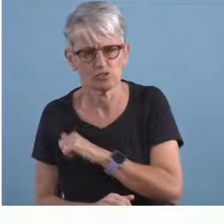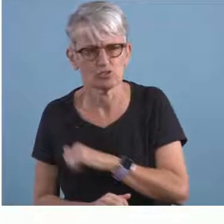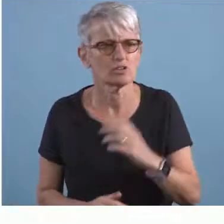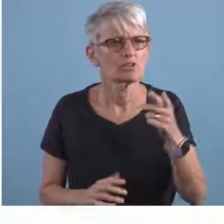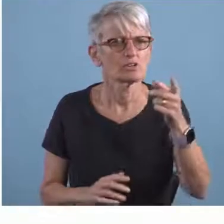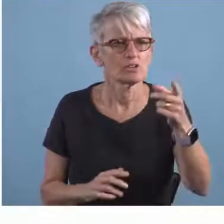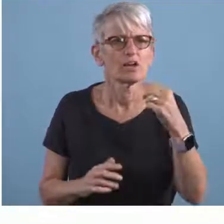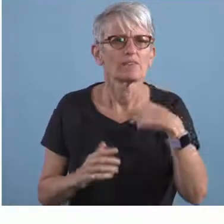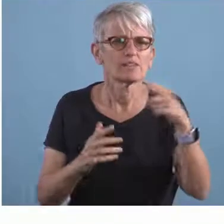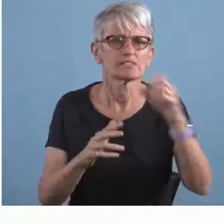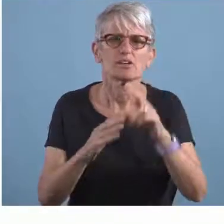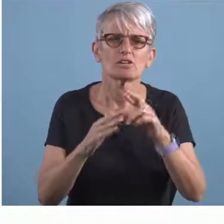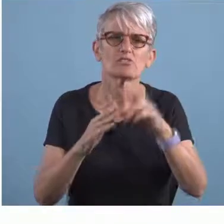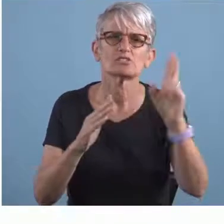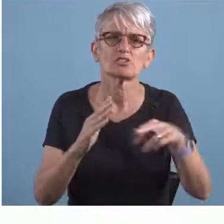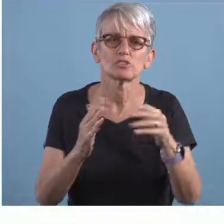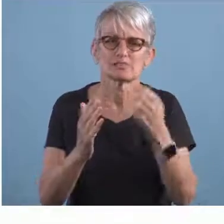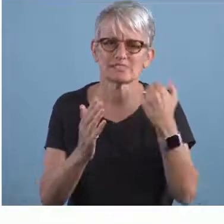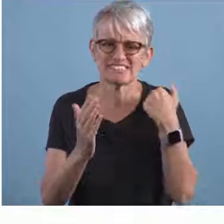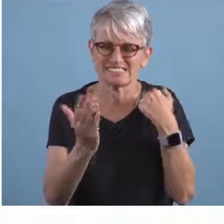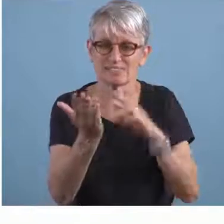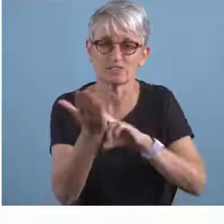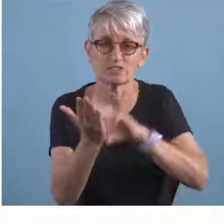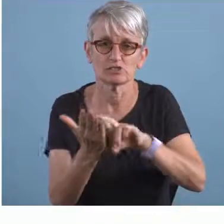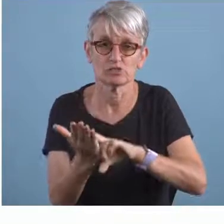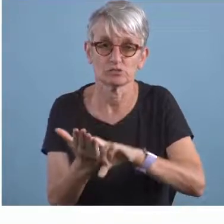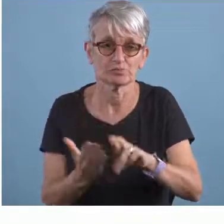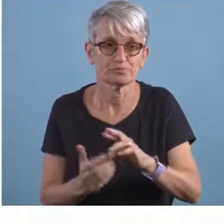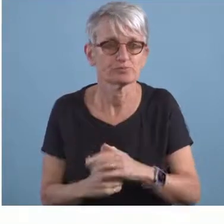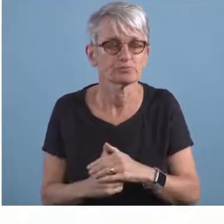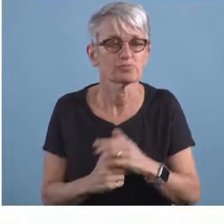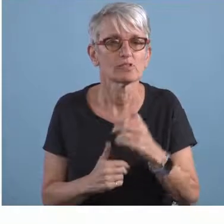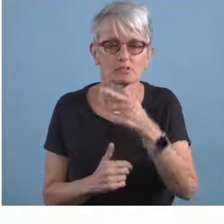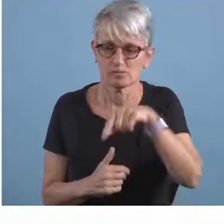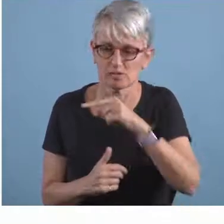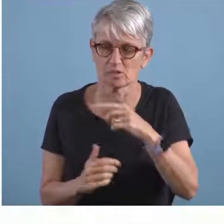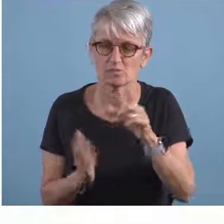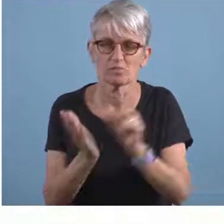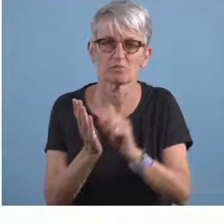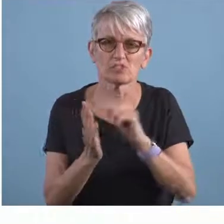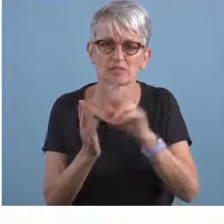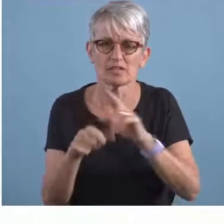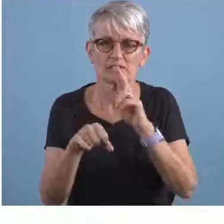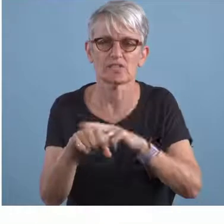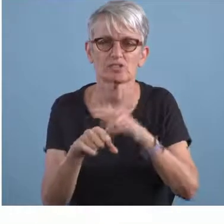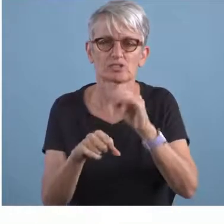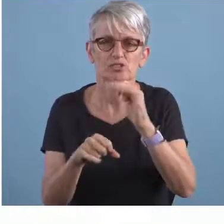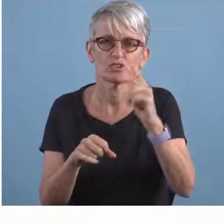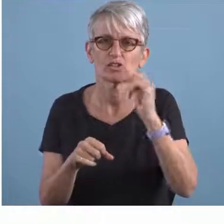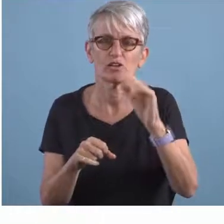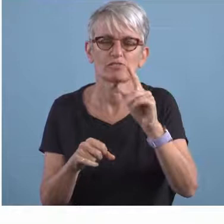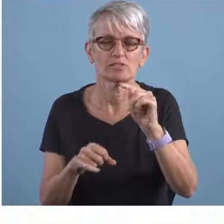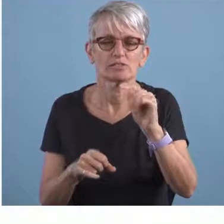the results of a recent study that a few of us published in the International Journal of Telemedicine